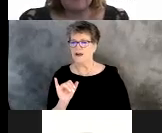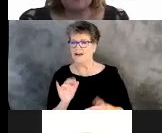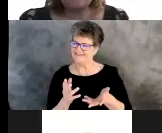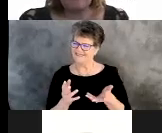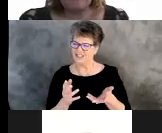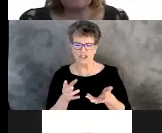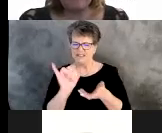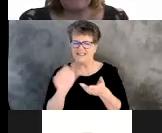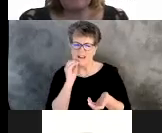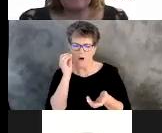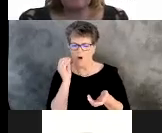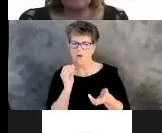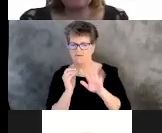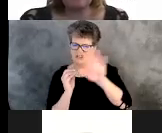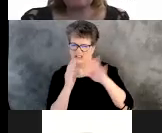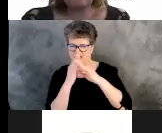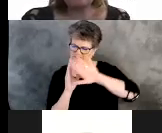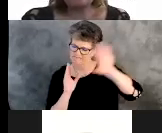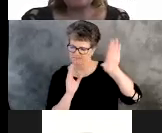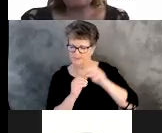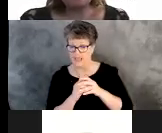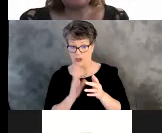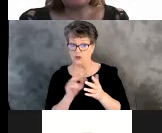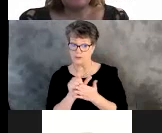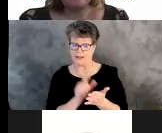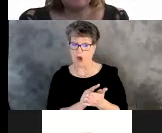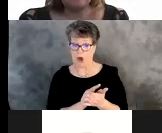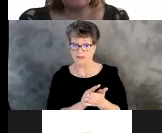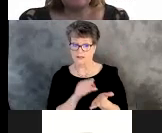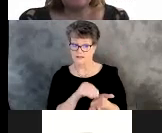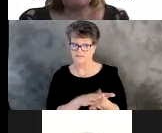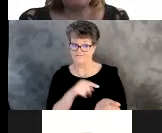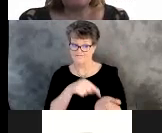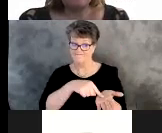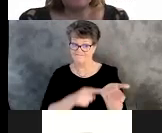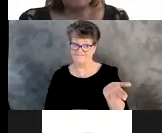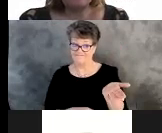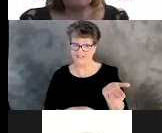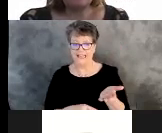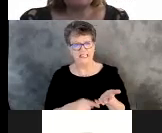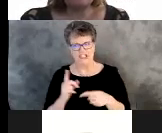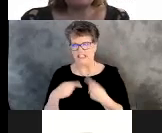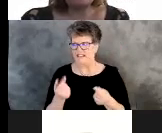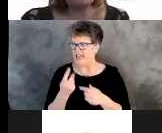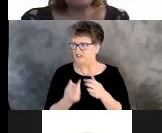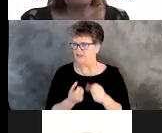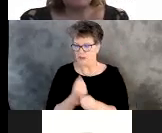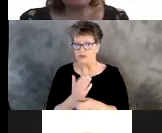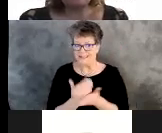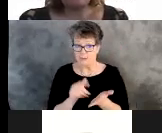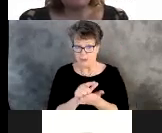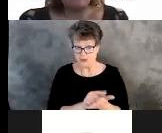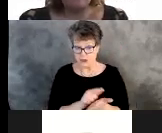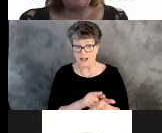stay home, stay out of sight. There actually used to be laws on the books, and it was only in the last couple of years that some of those laws were